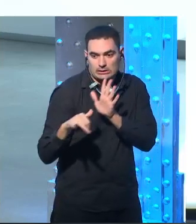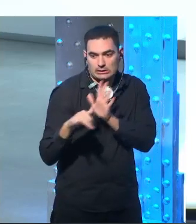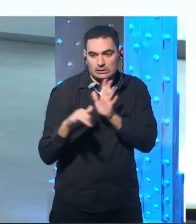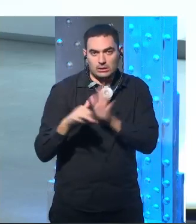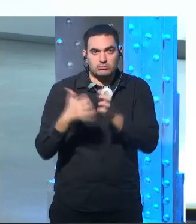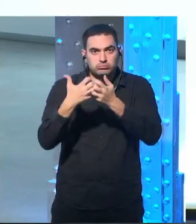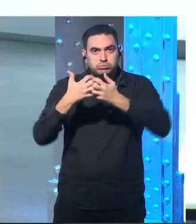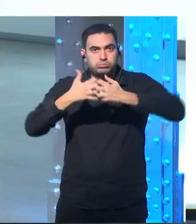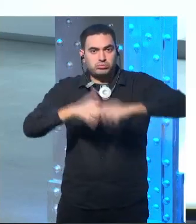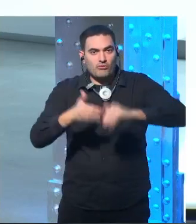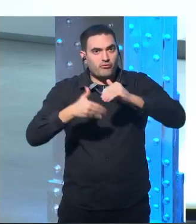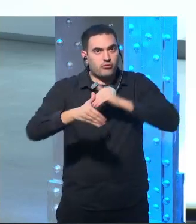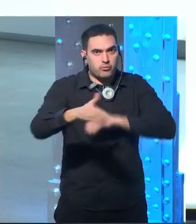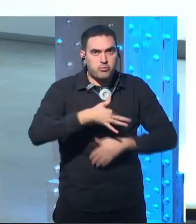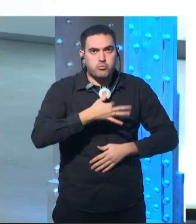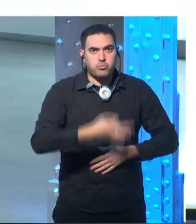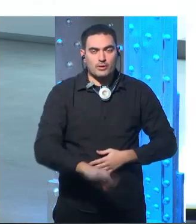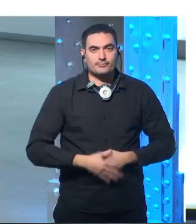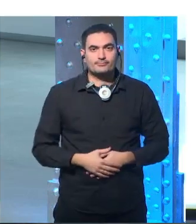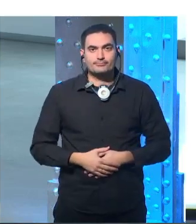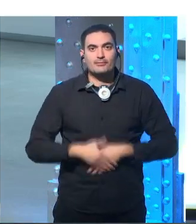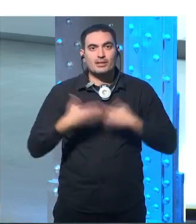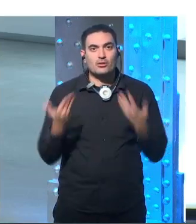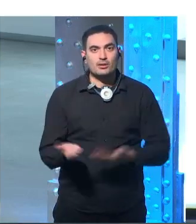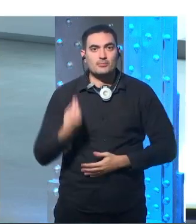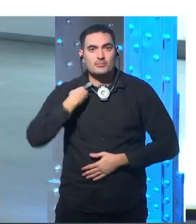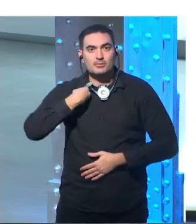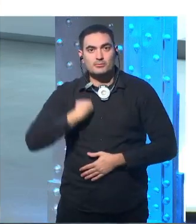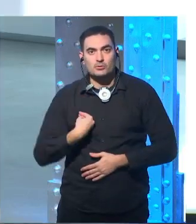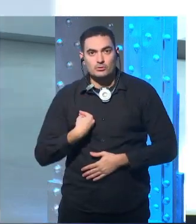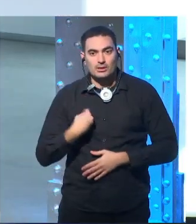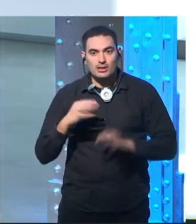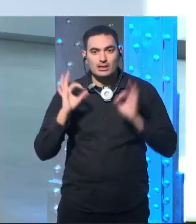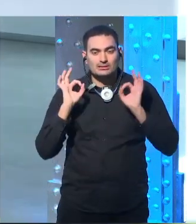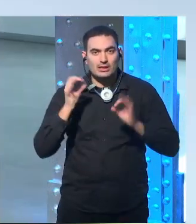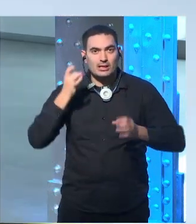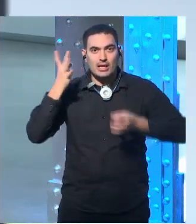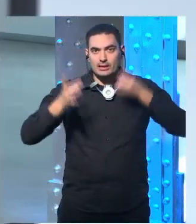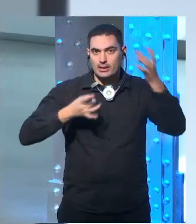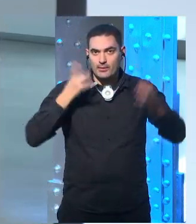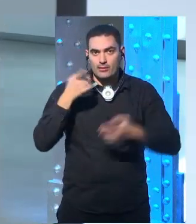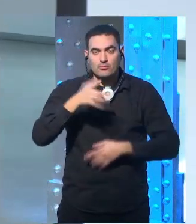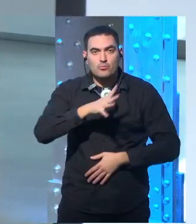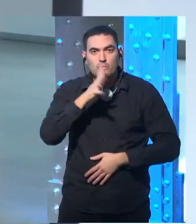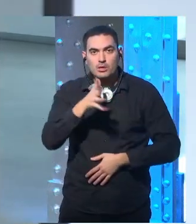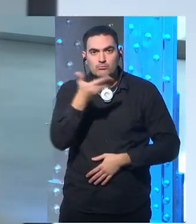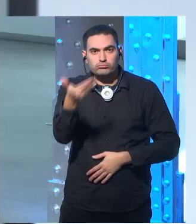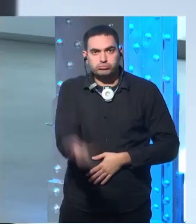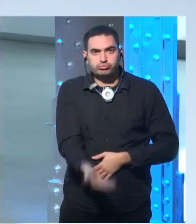future. The same is true with creativity, and the reason that we struggle